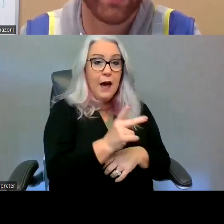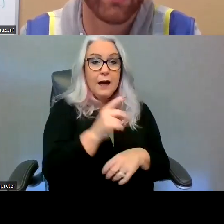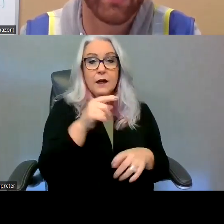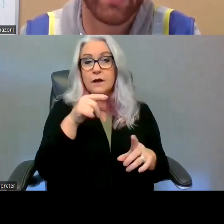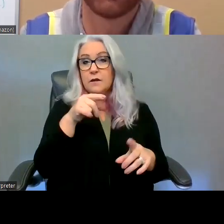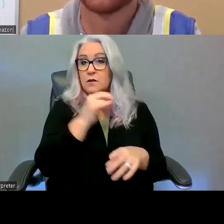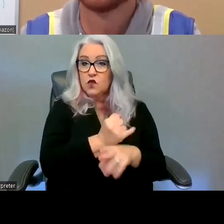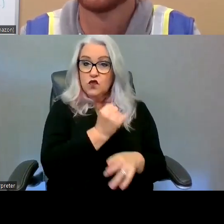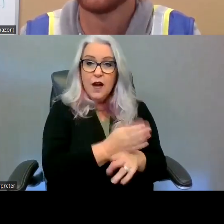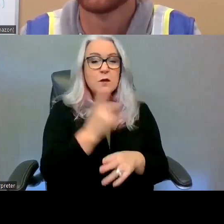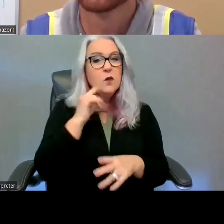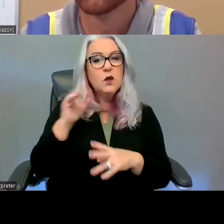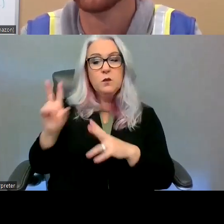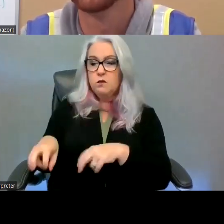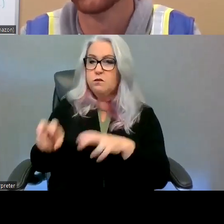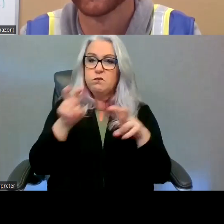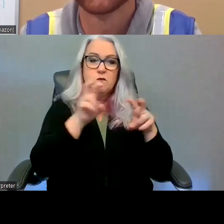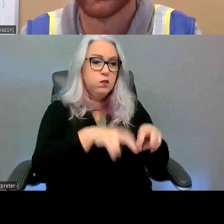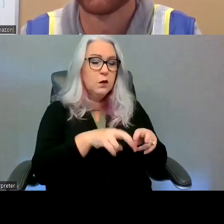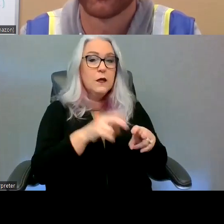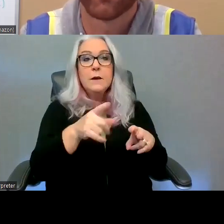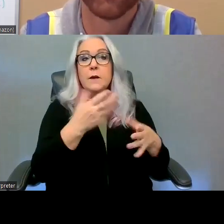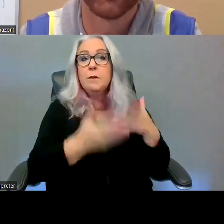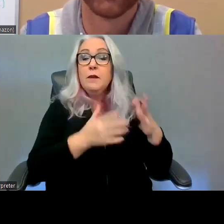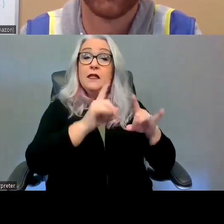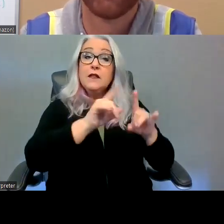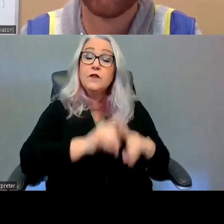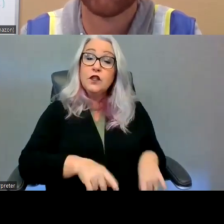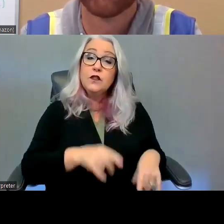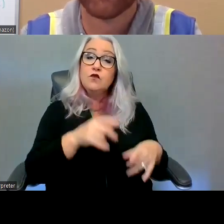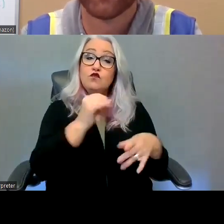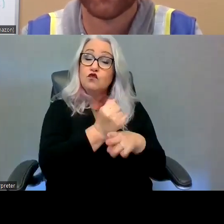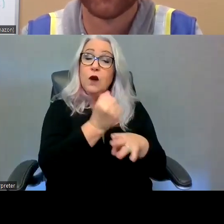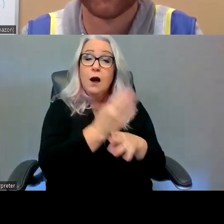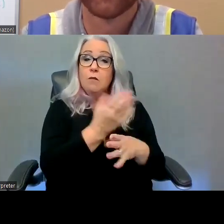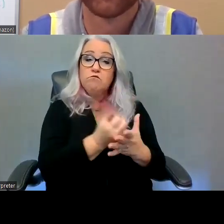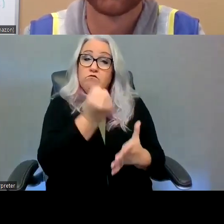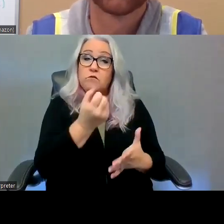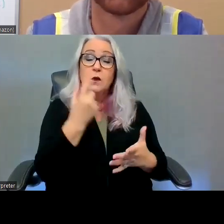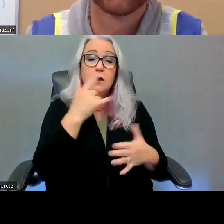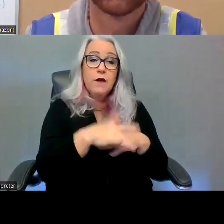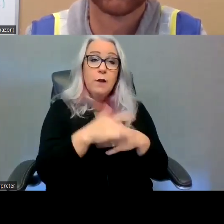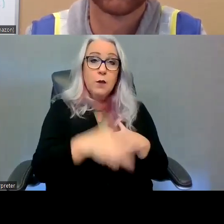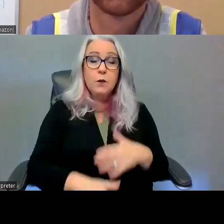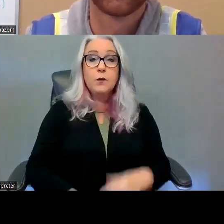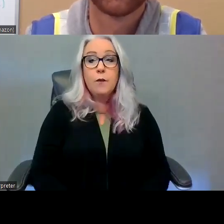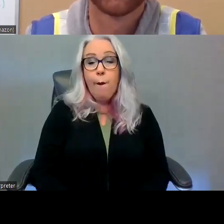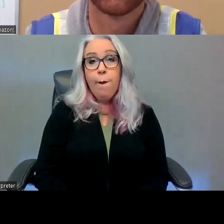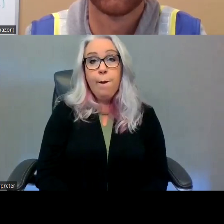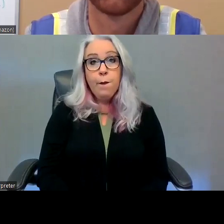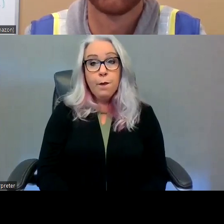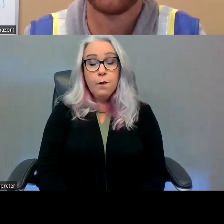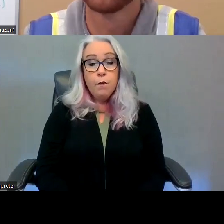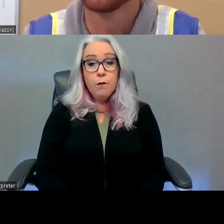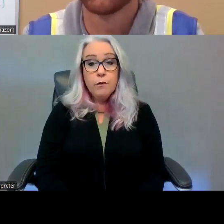take you right out of that application and go to different jobs that are available.